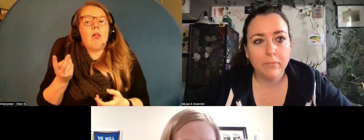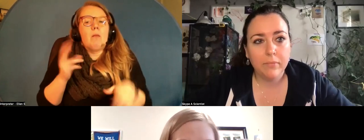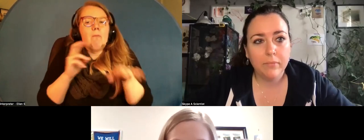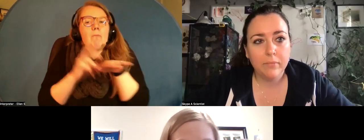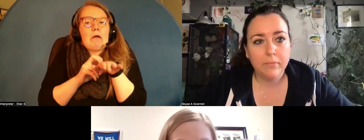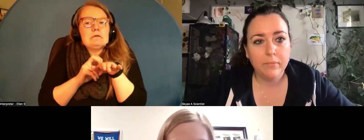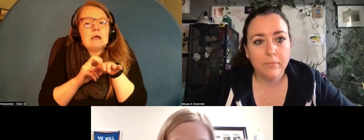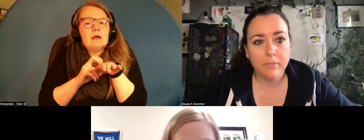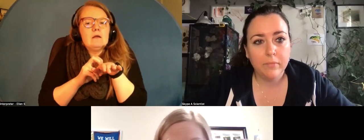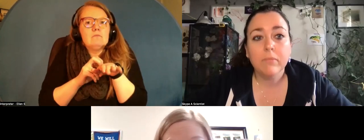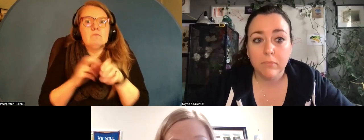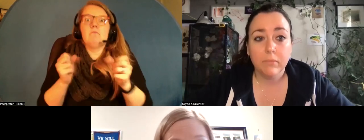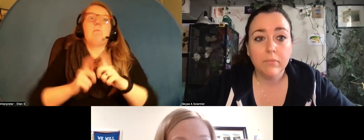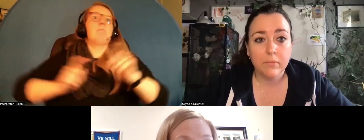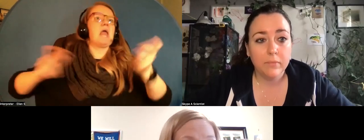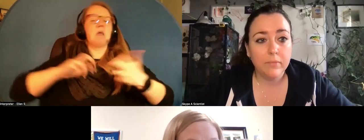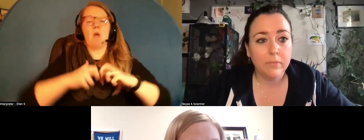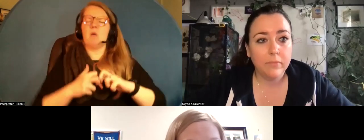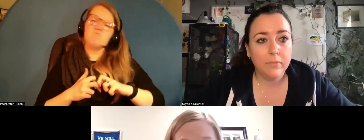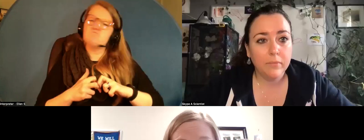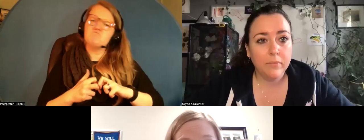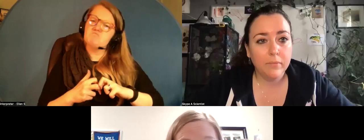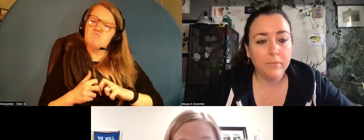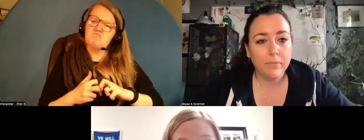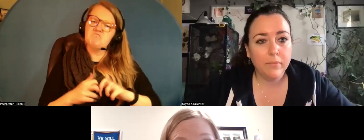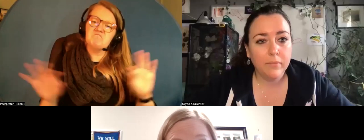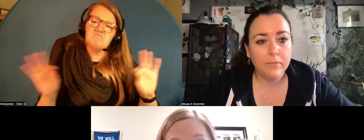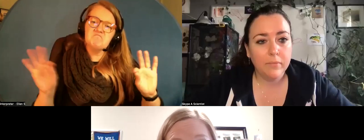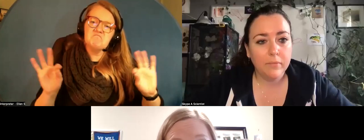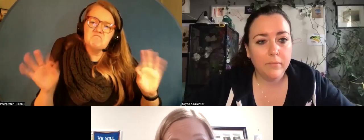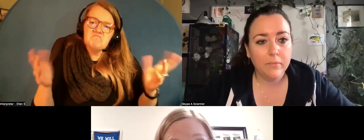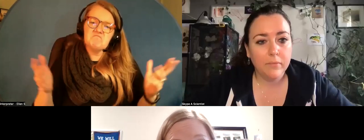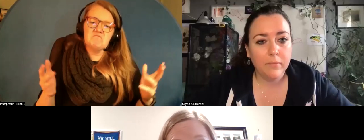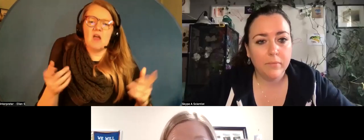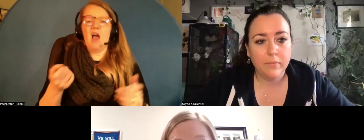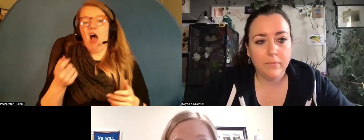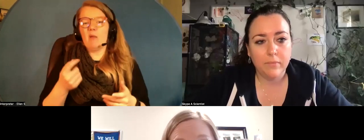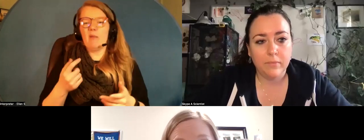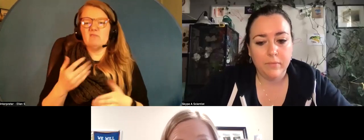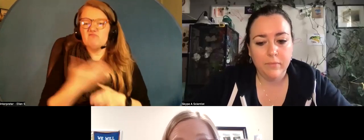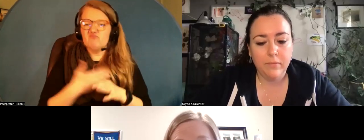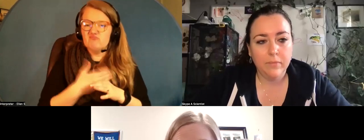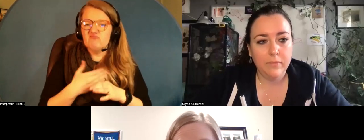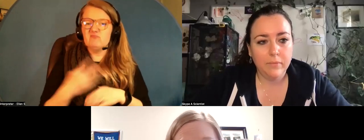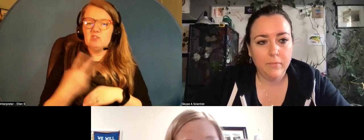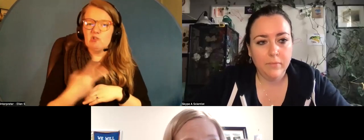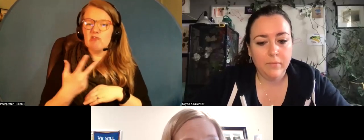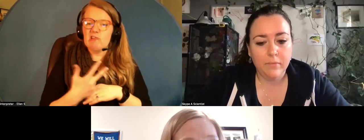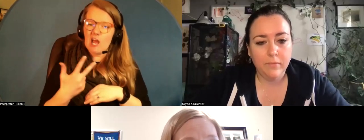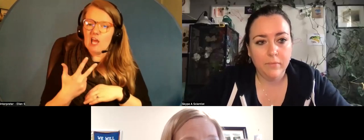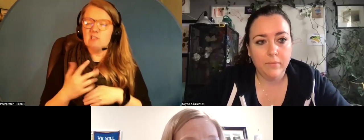much problem at all. It might be a minor inconvenience for a couple of days until you clear the infection or get